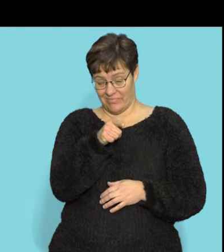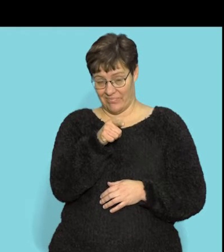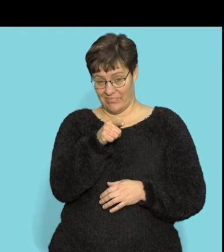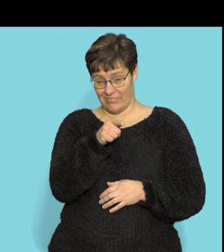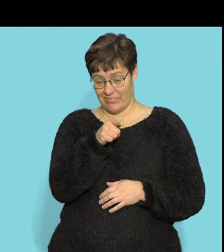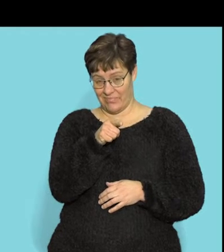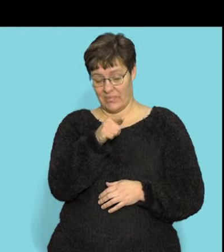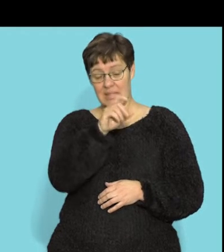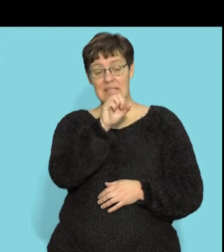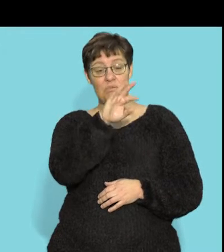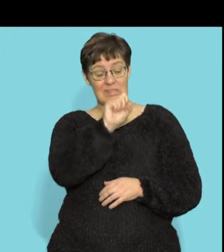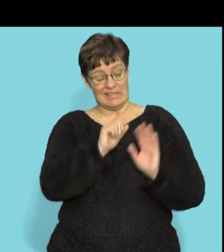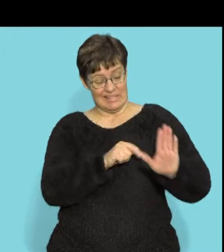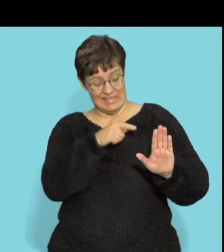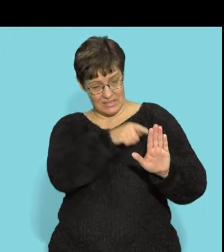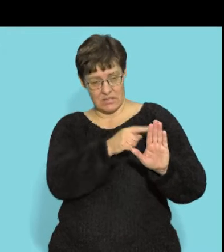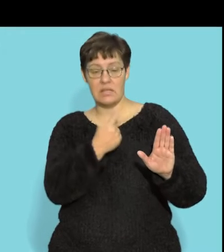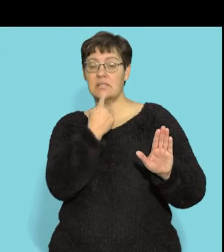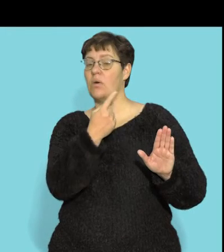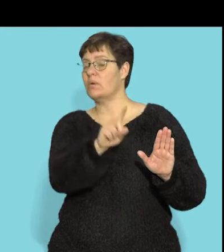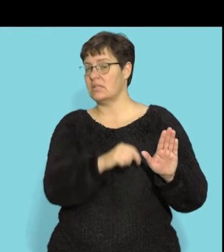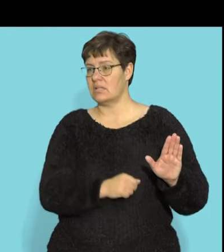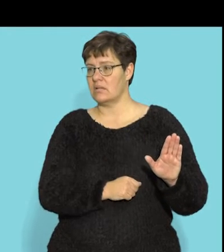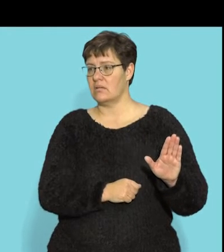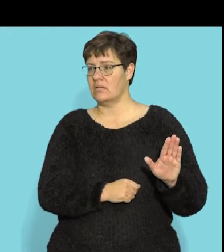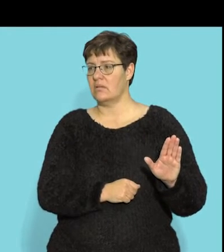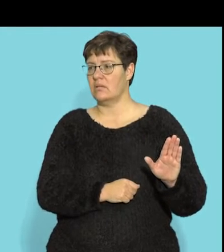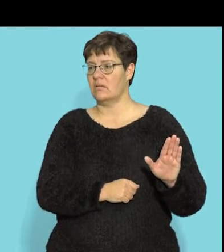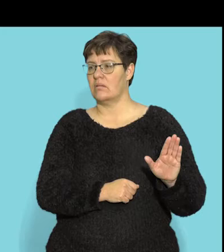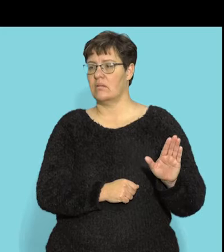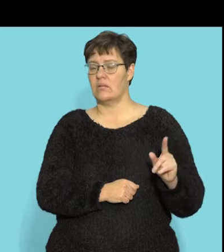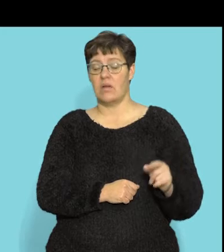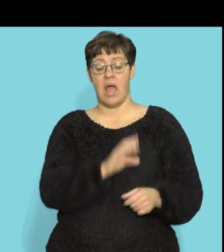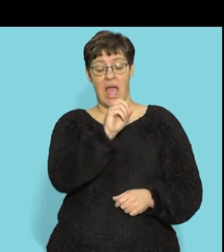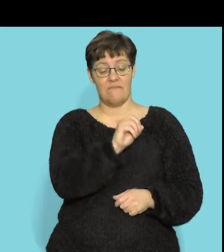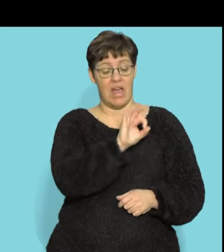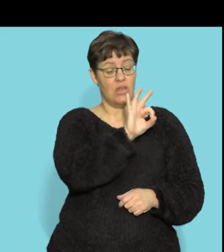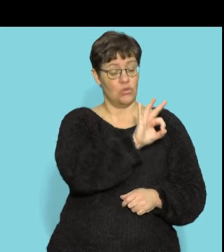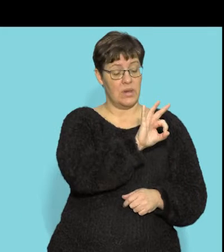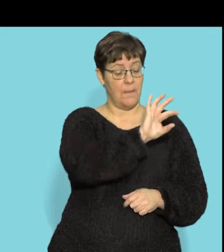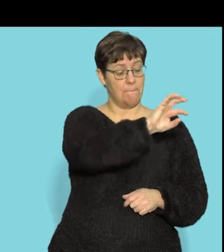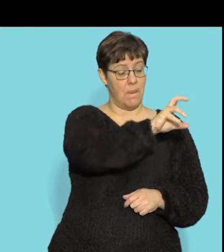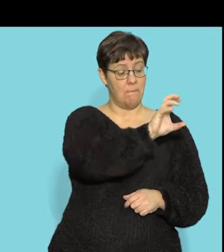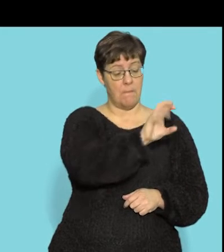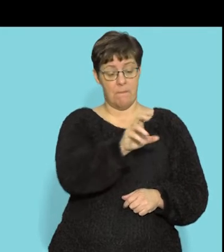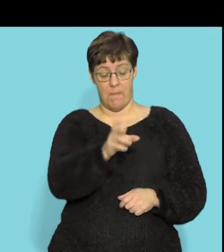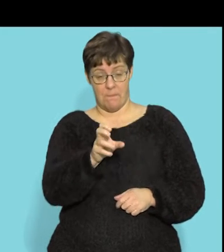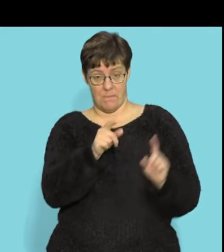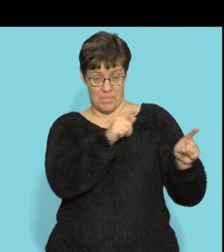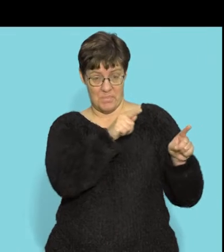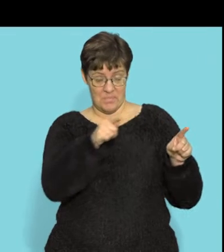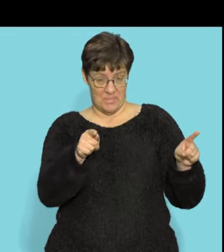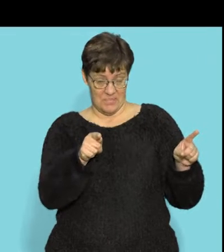Right. So in the series, we are saying that ultimately we had a scenario where we had three identical light